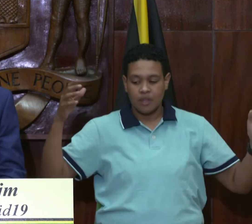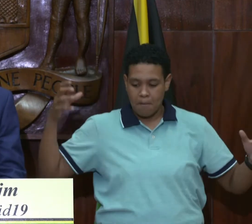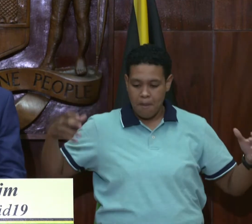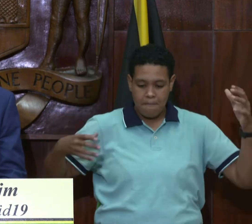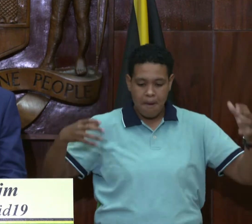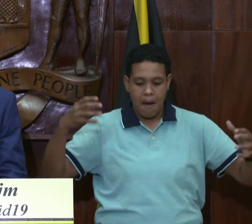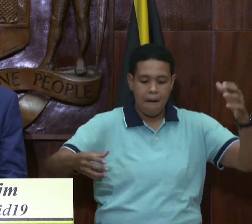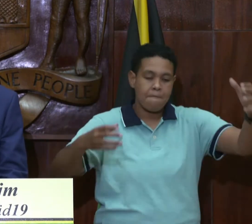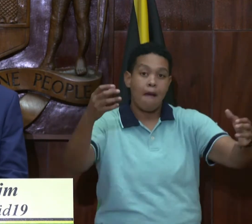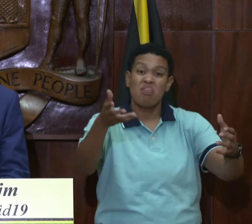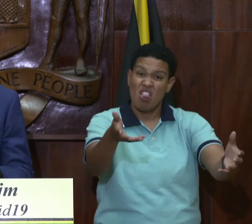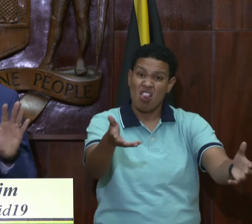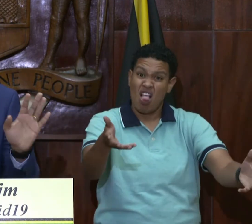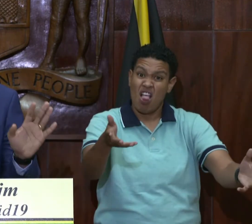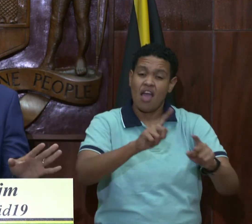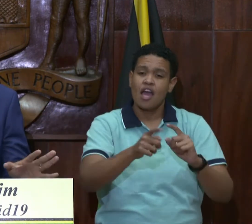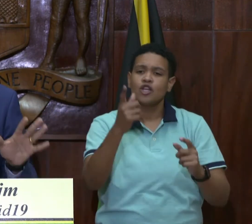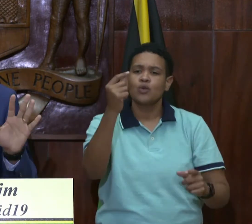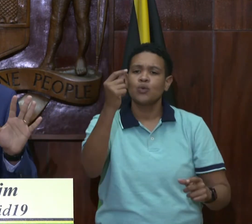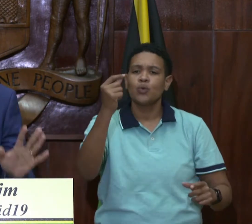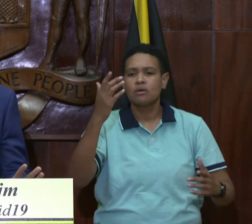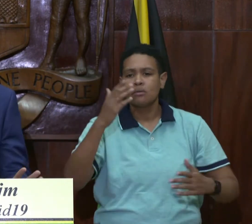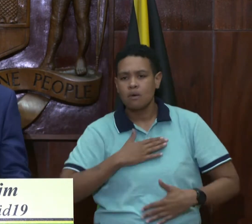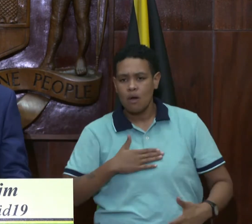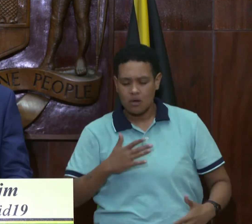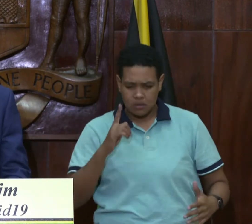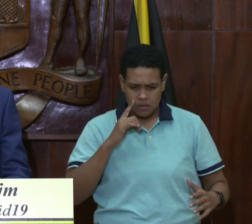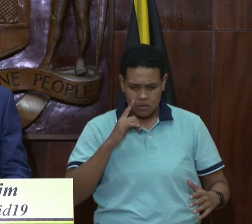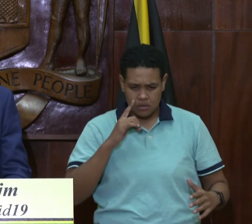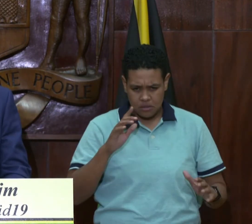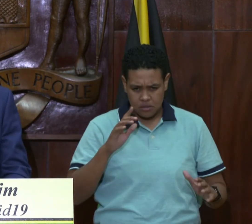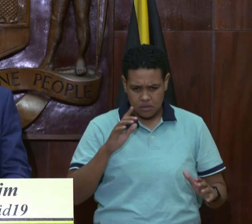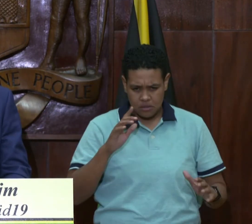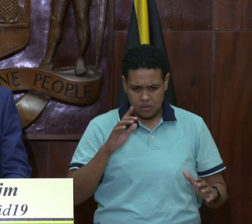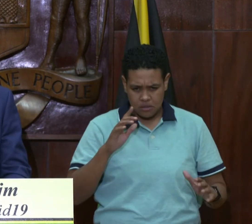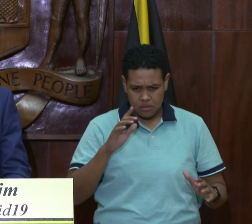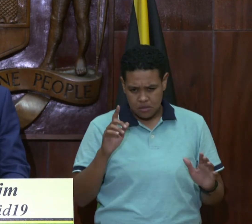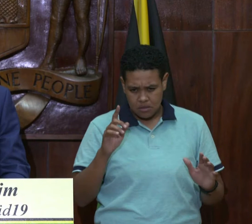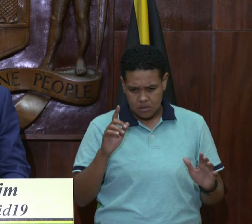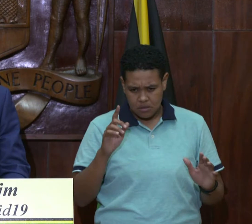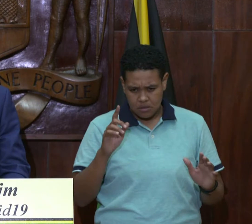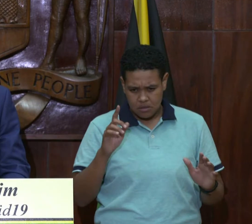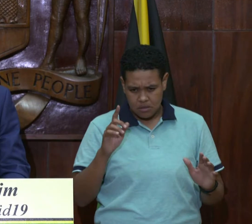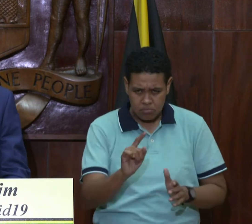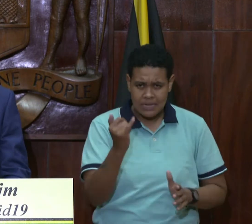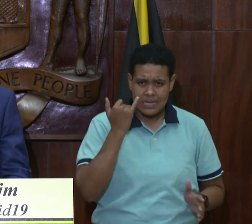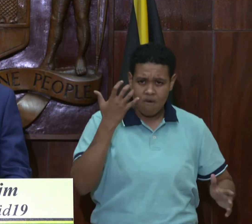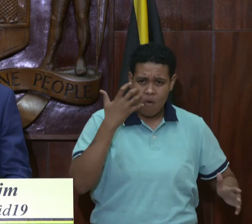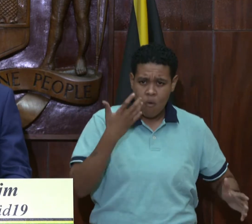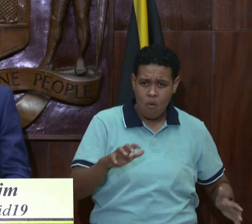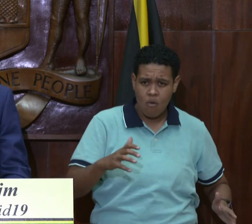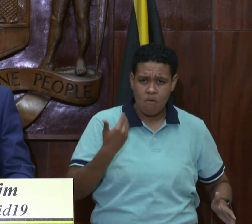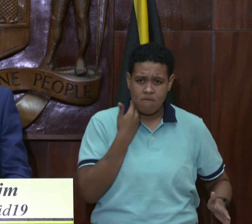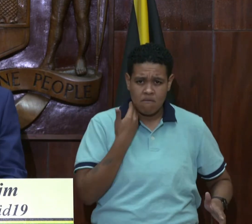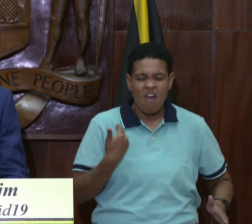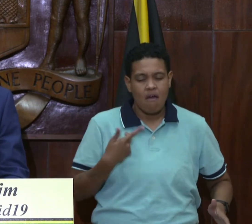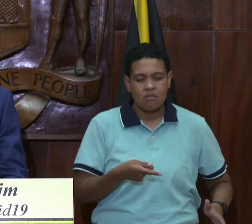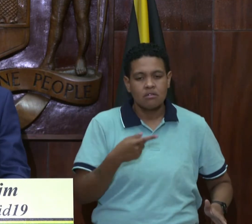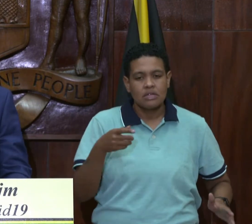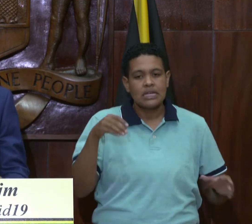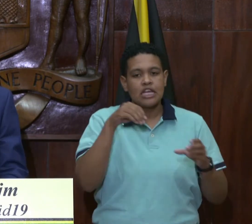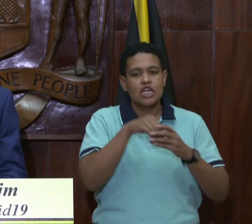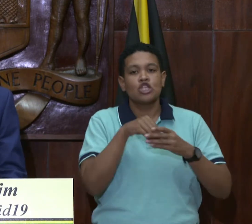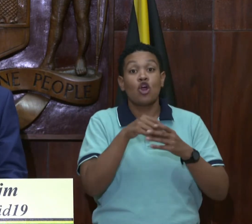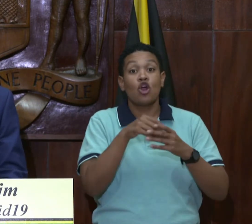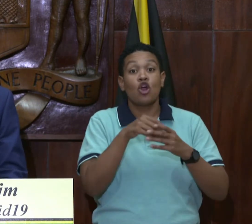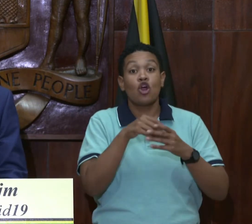positioned and they do thermal imaging. They capture you as you walk through and they raise alarm internally for